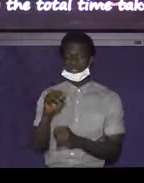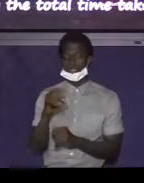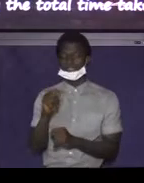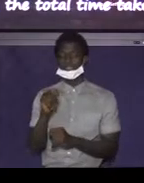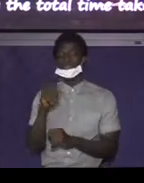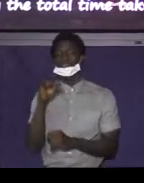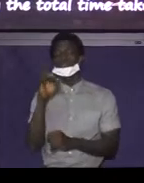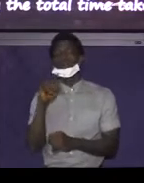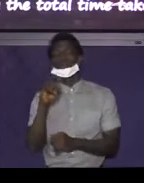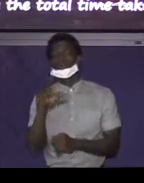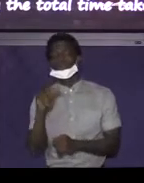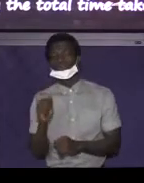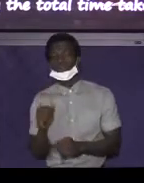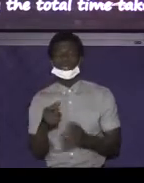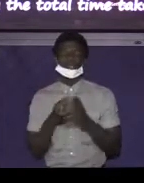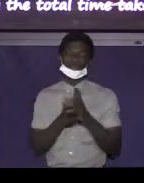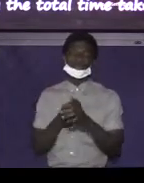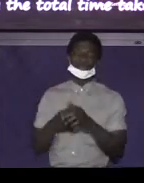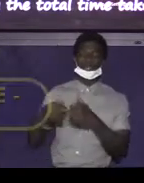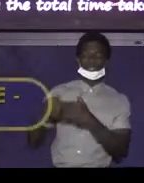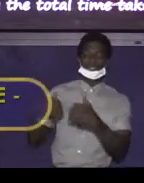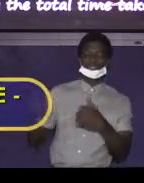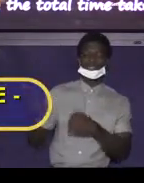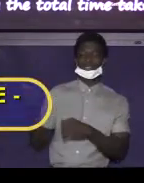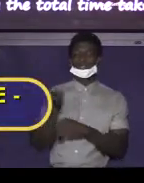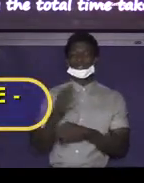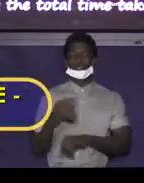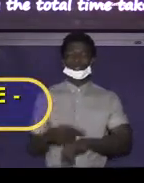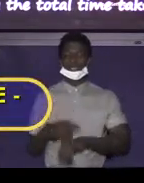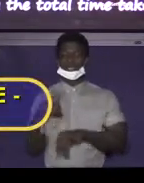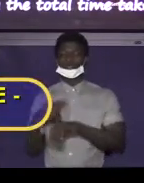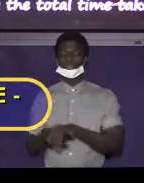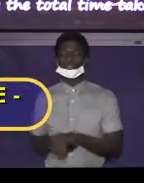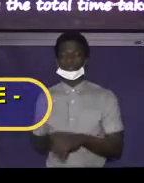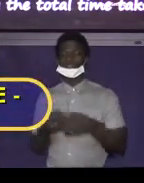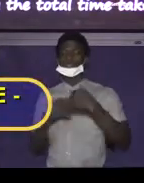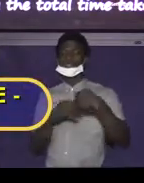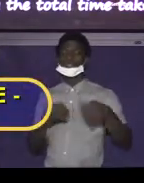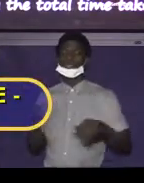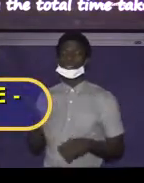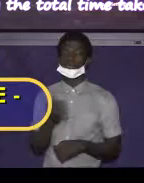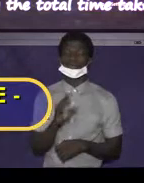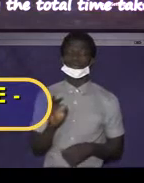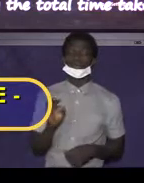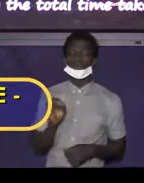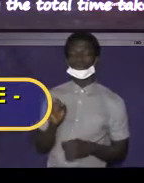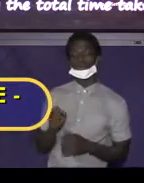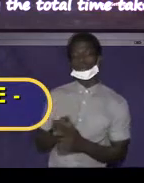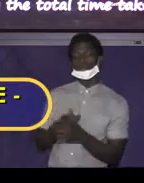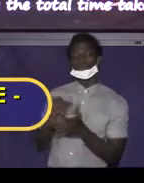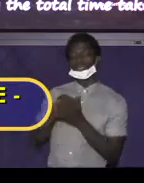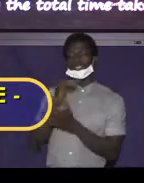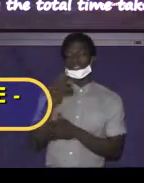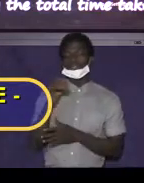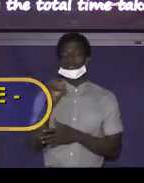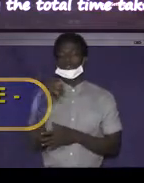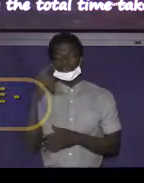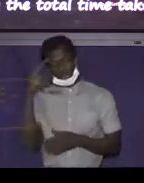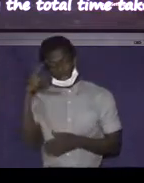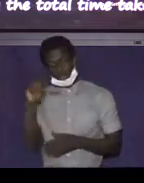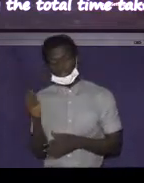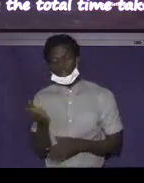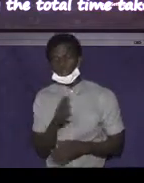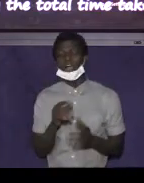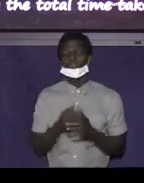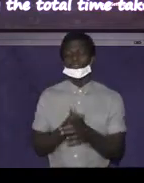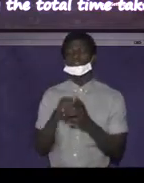speed. Speed, distance over time, time, distance over speed. That is the formula for average speed. Okay,